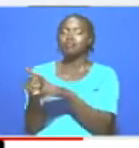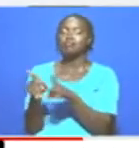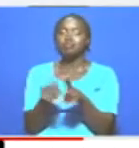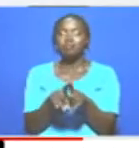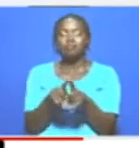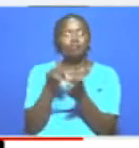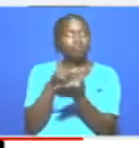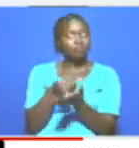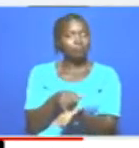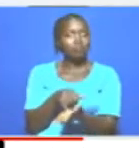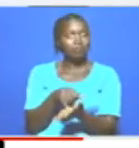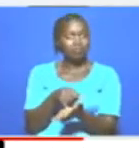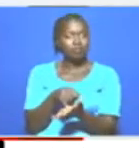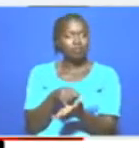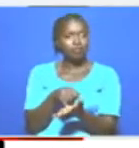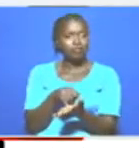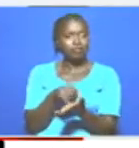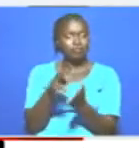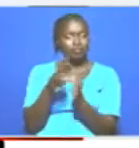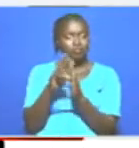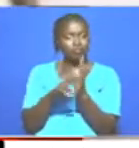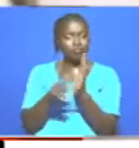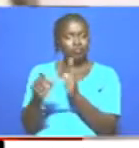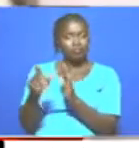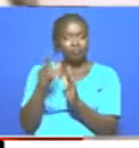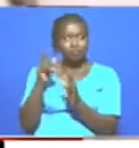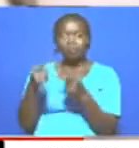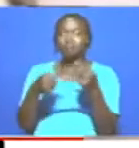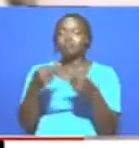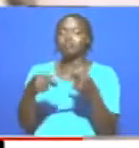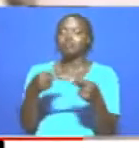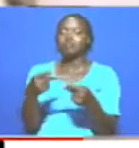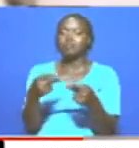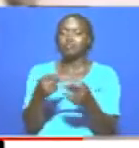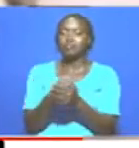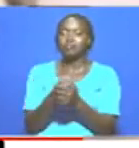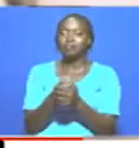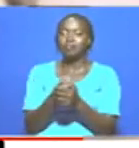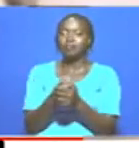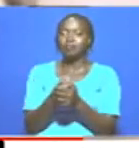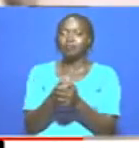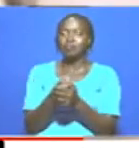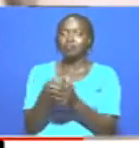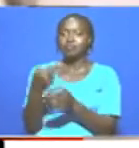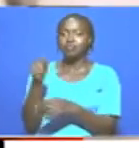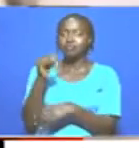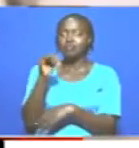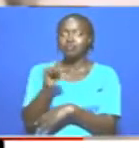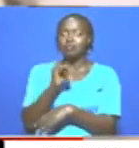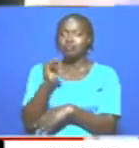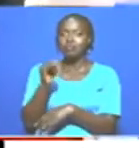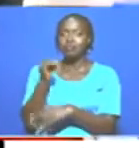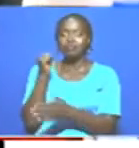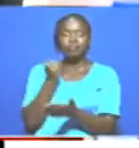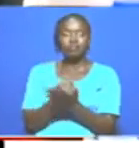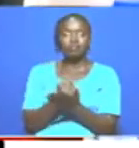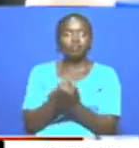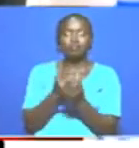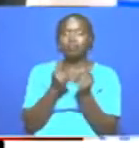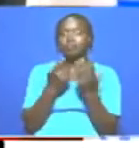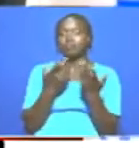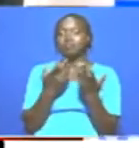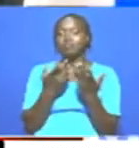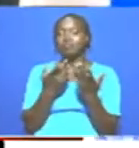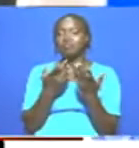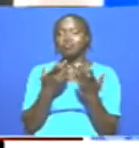emphasize on the rule of law and due process. Haji, whose office has often come under accusations of politicizing the war